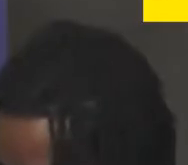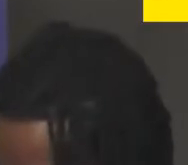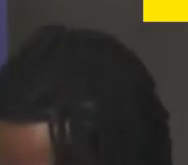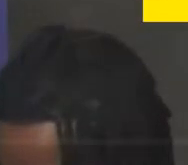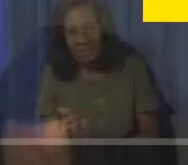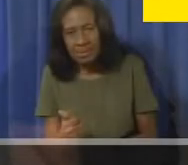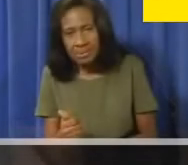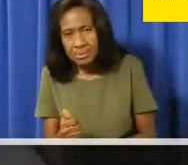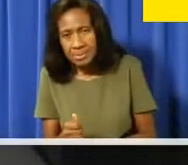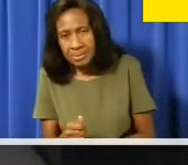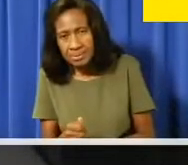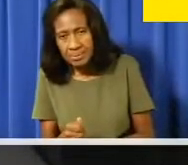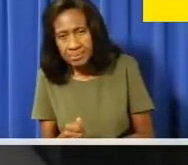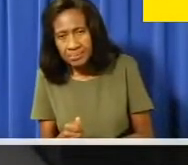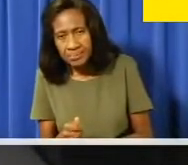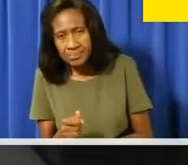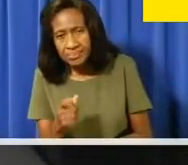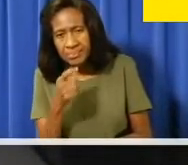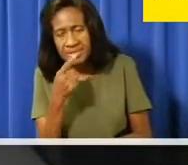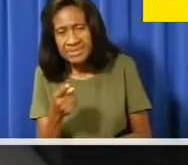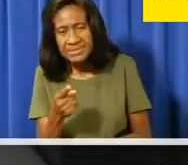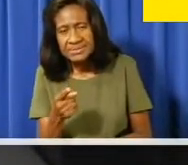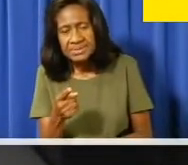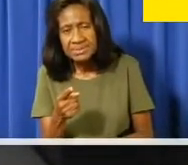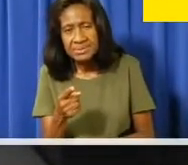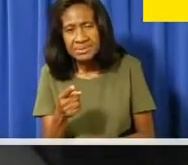website says it's approved for temporary use.